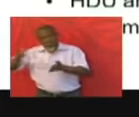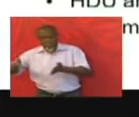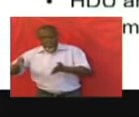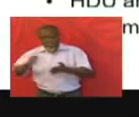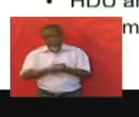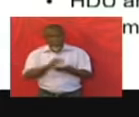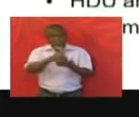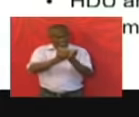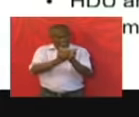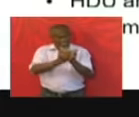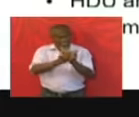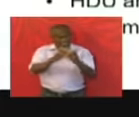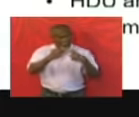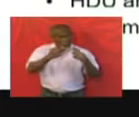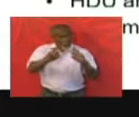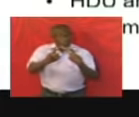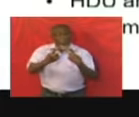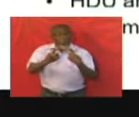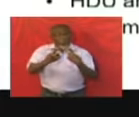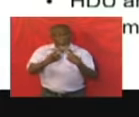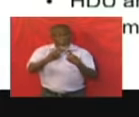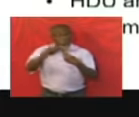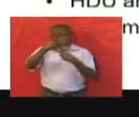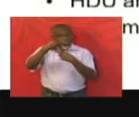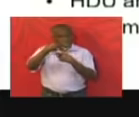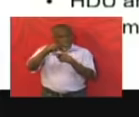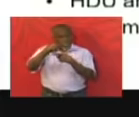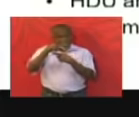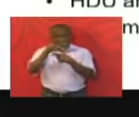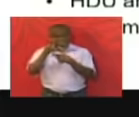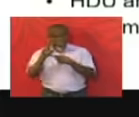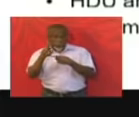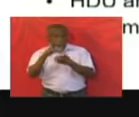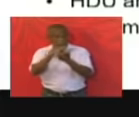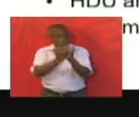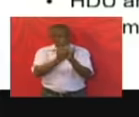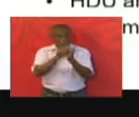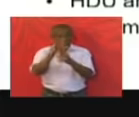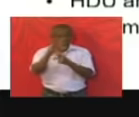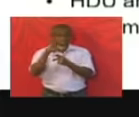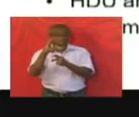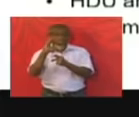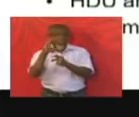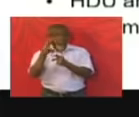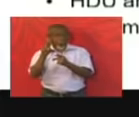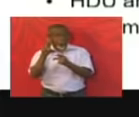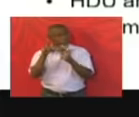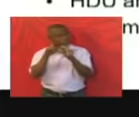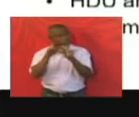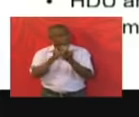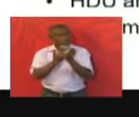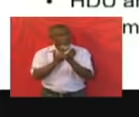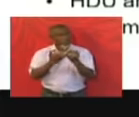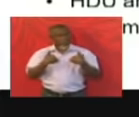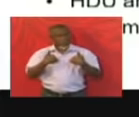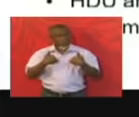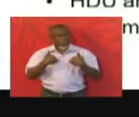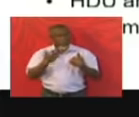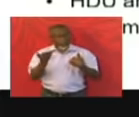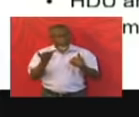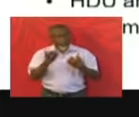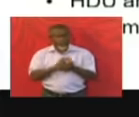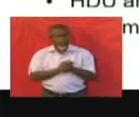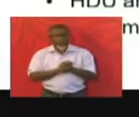there still are patients in the intensive care unit. I also spoke of a maternal death recently. Now, this